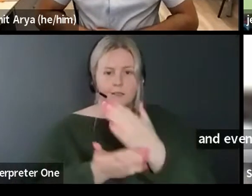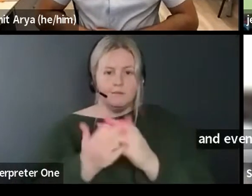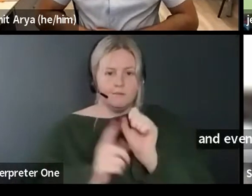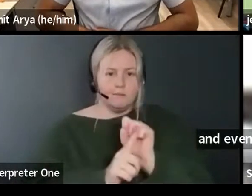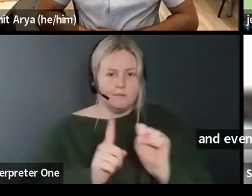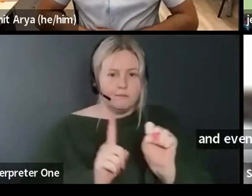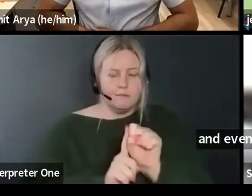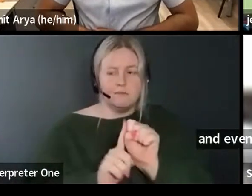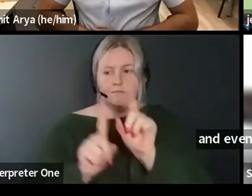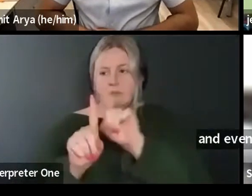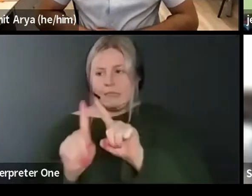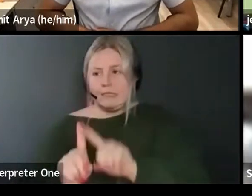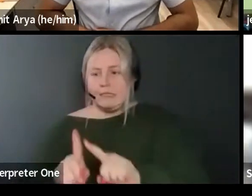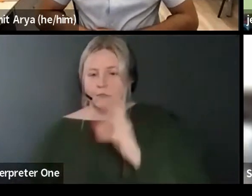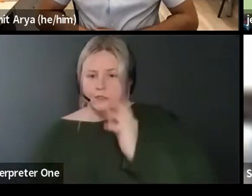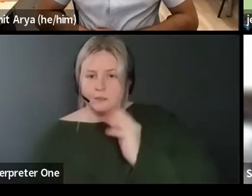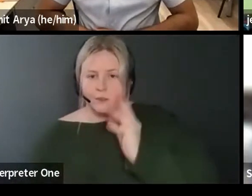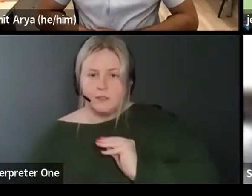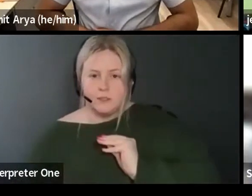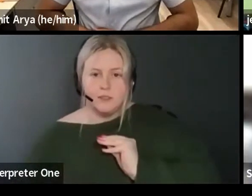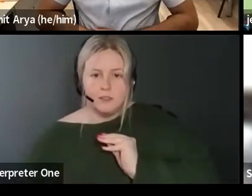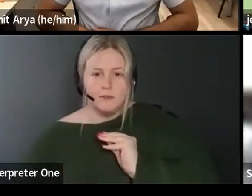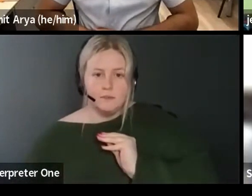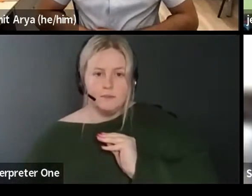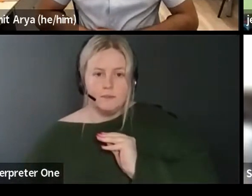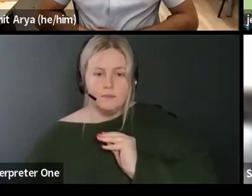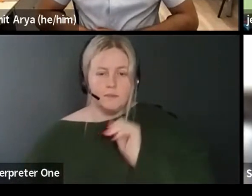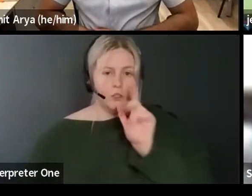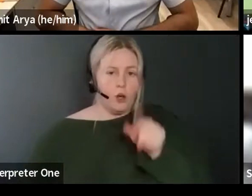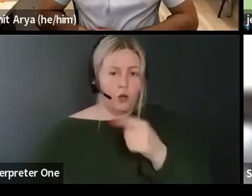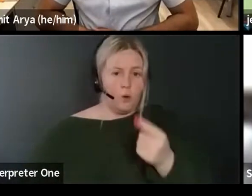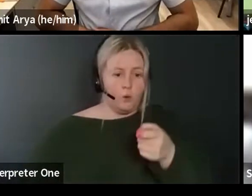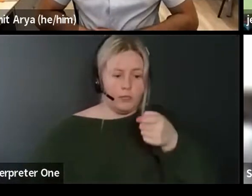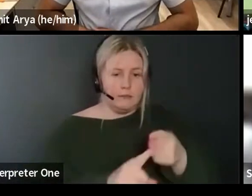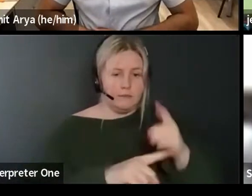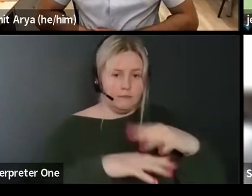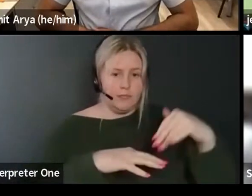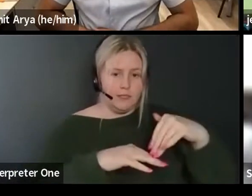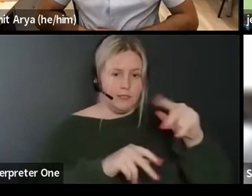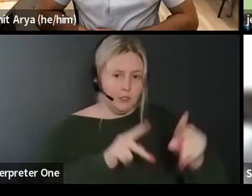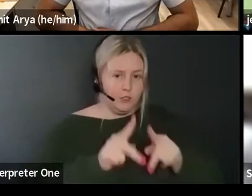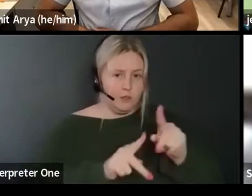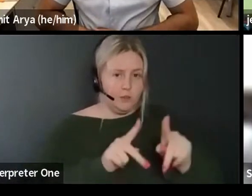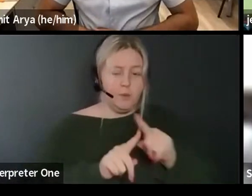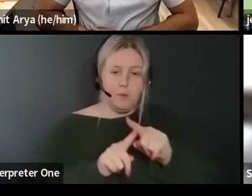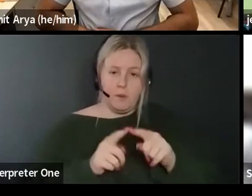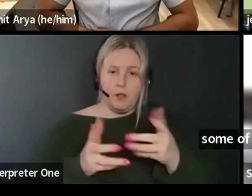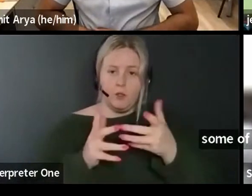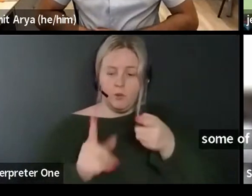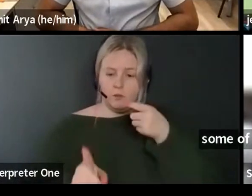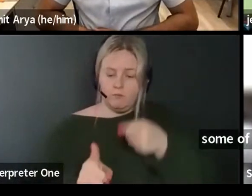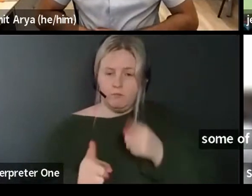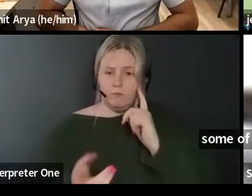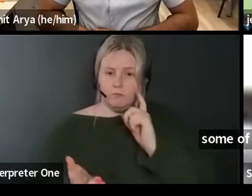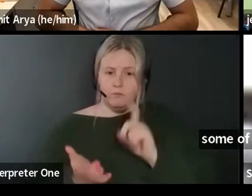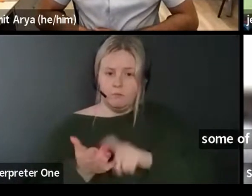lived experiences, not just of Indigenous peoples, but I do want to specifically